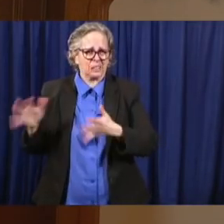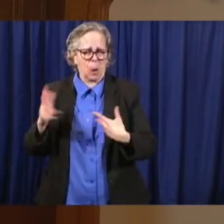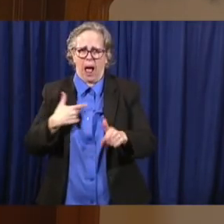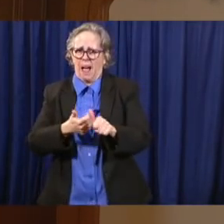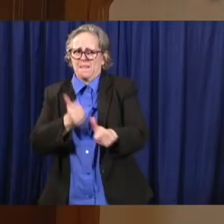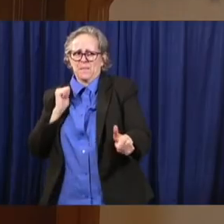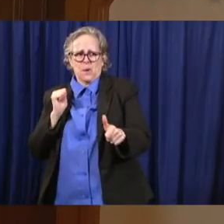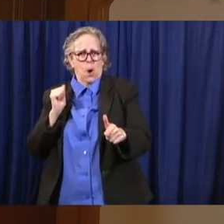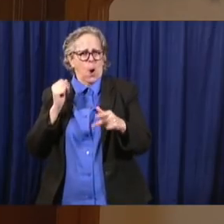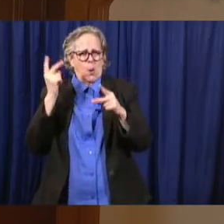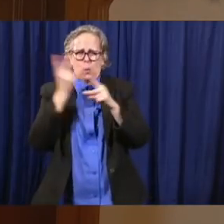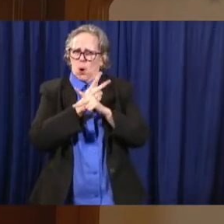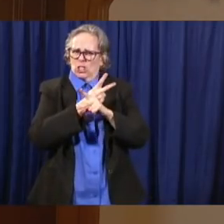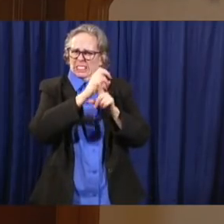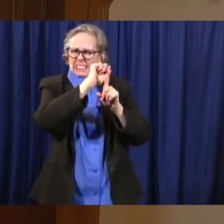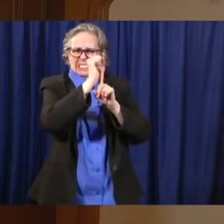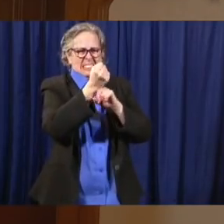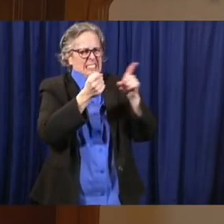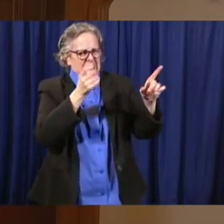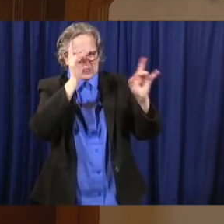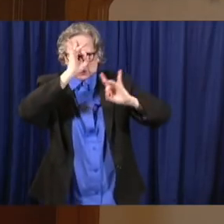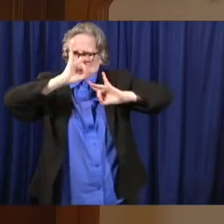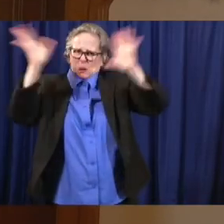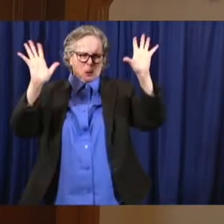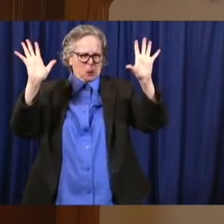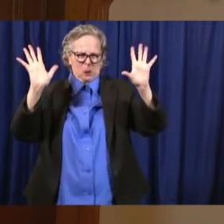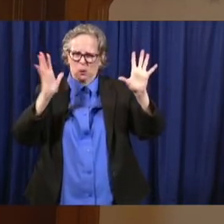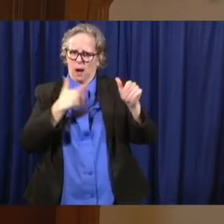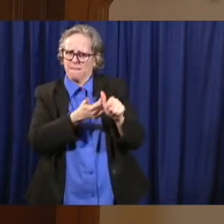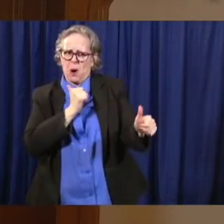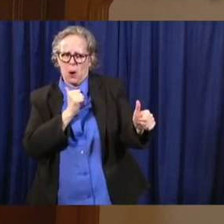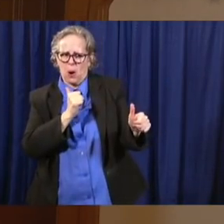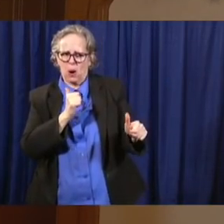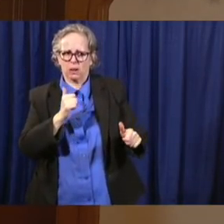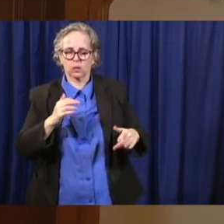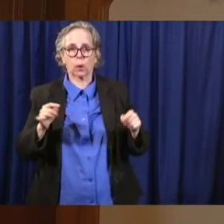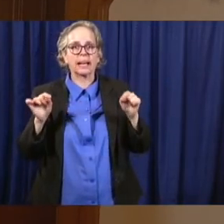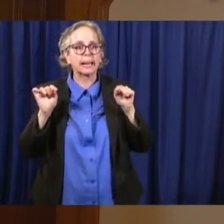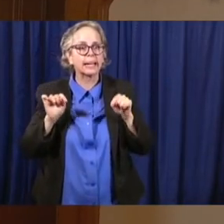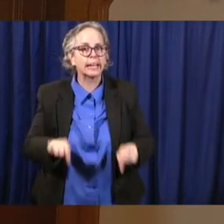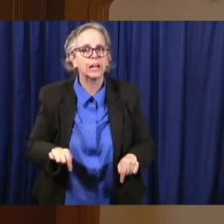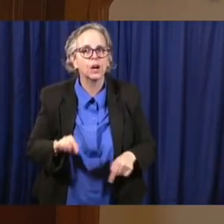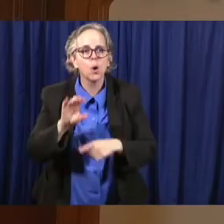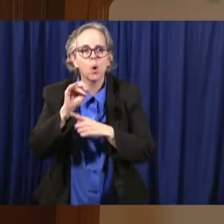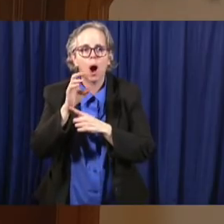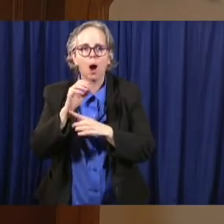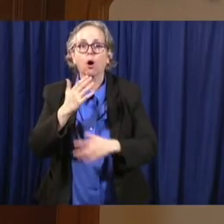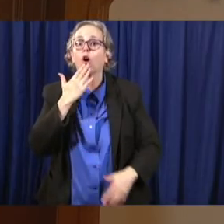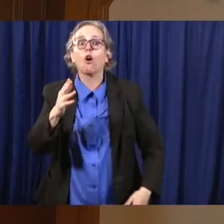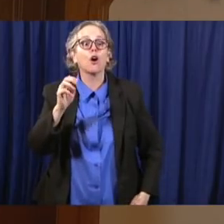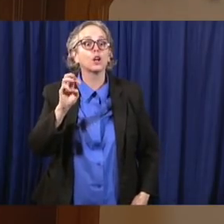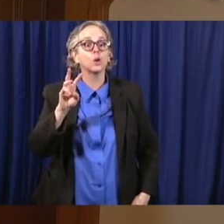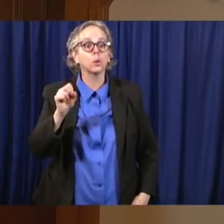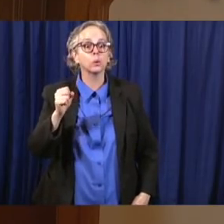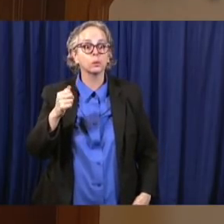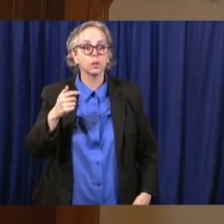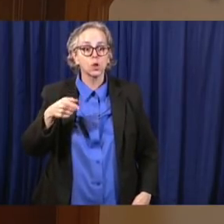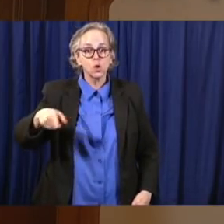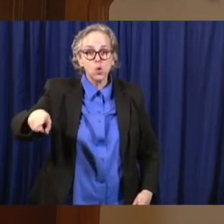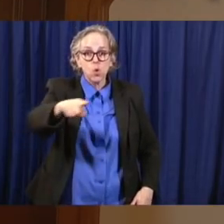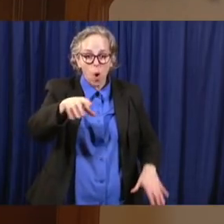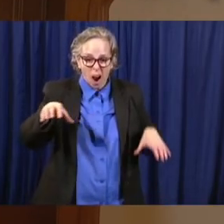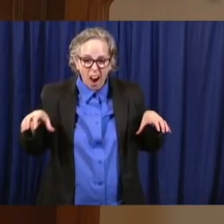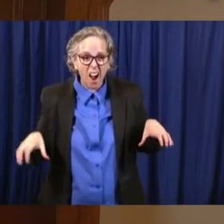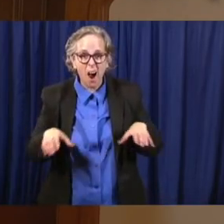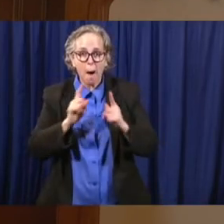in Ohio, right now, the good news is the efforts you are taking have kept us below that